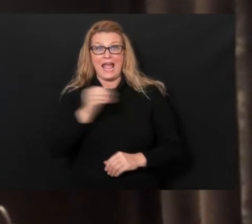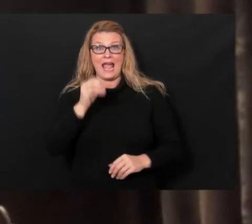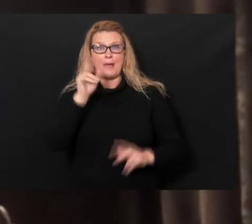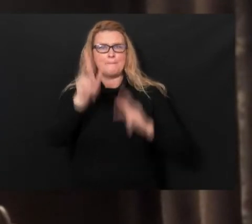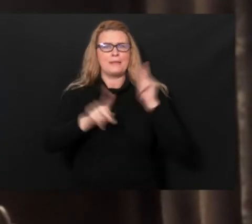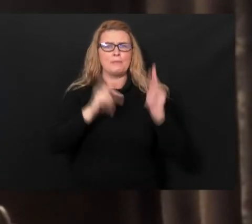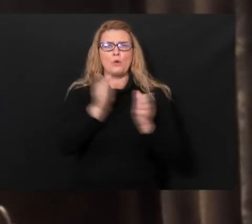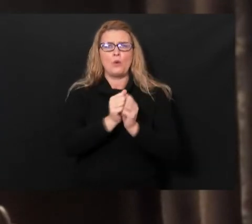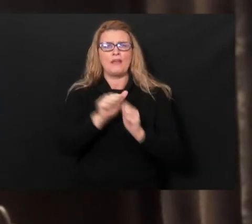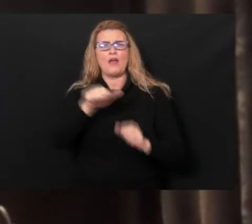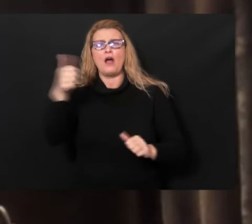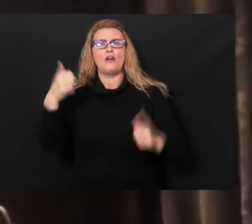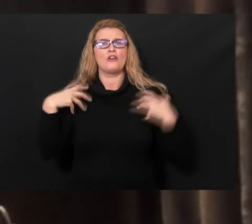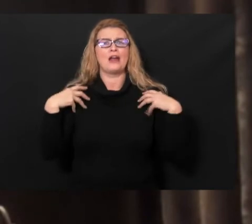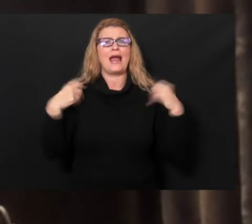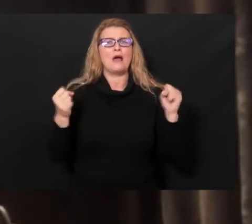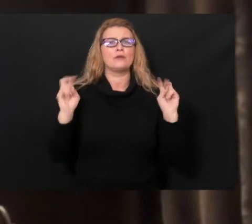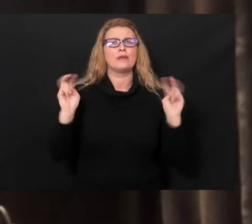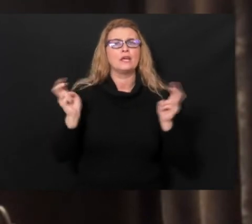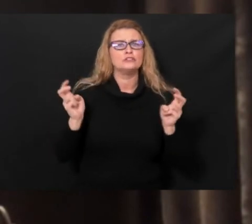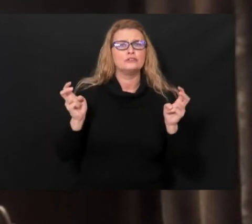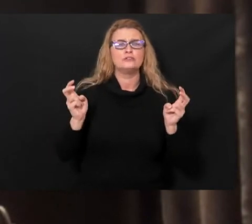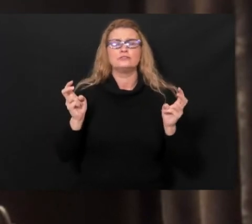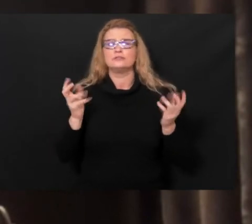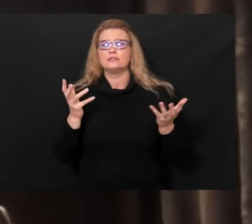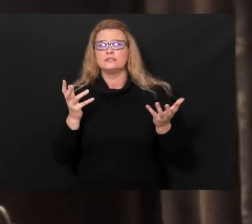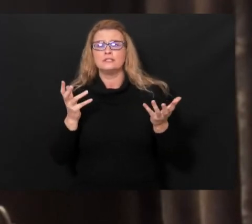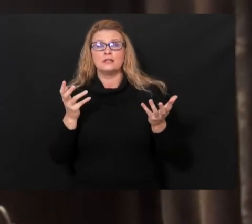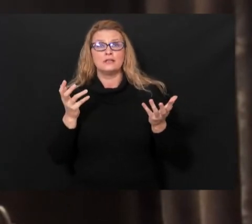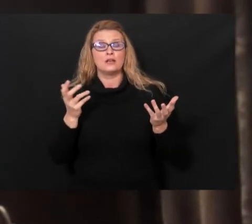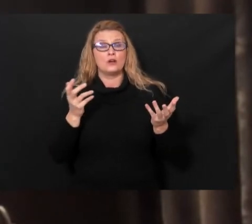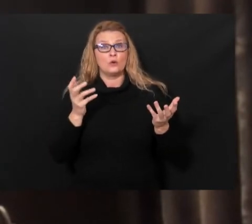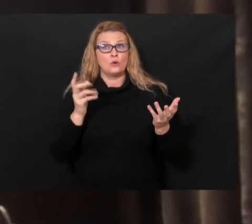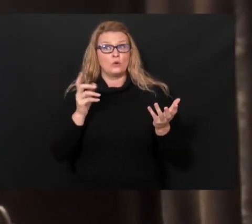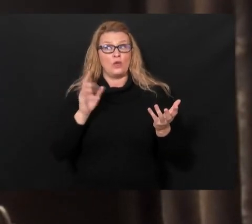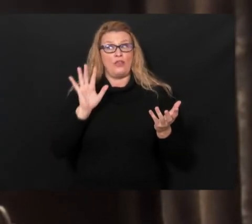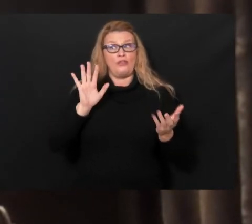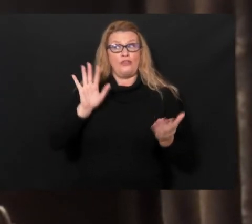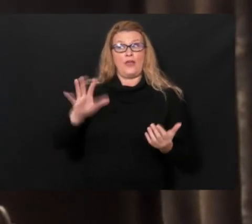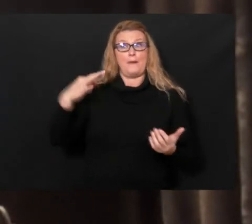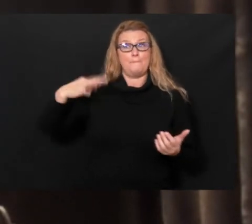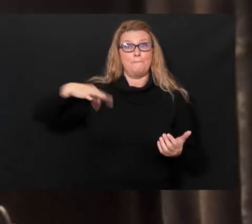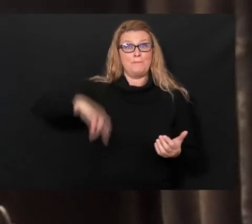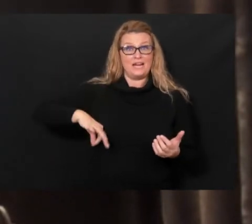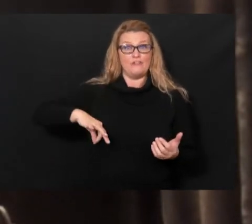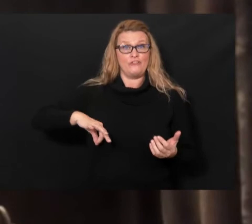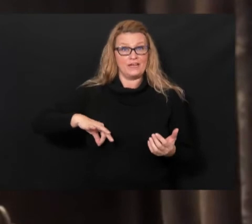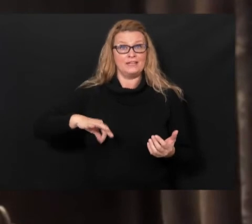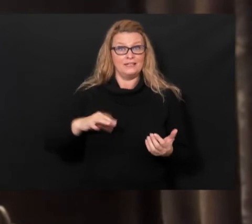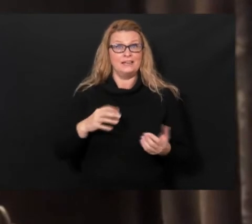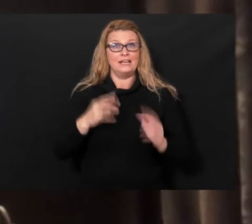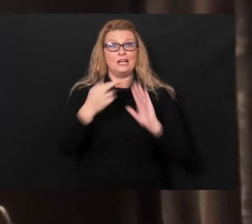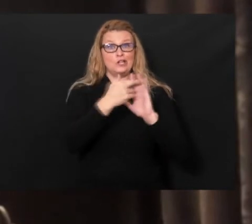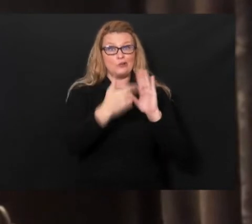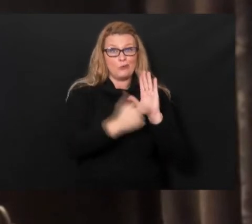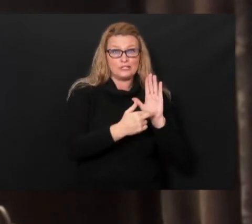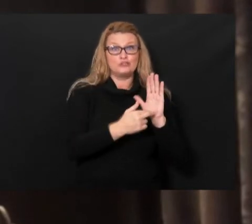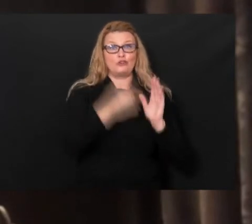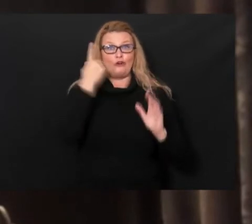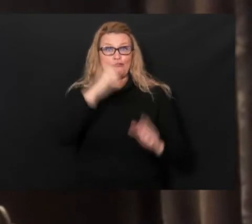medical conditions, or any of our citizens, really will benefit by signing up in our state registration